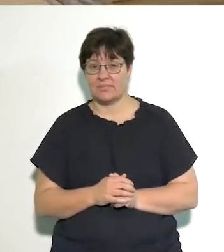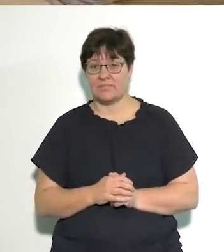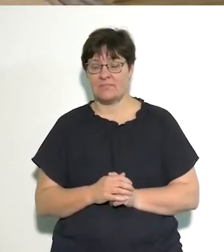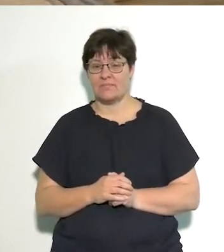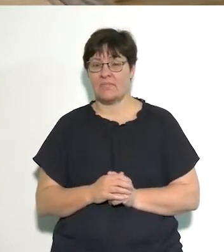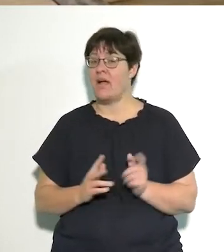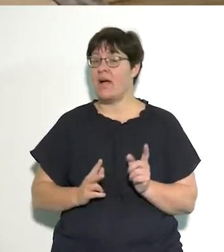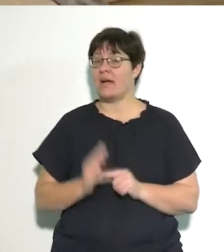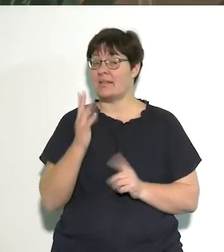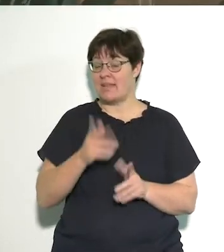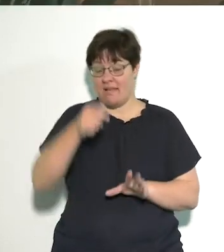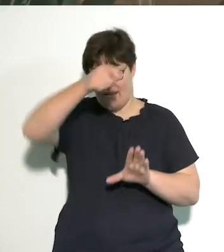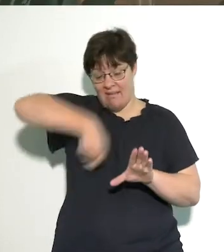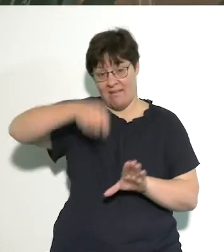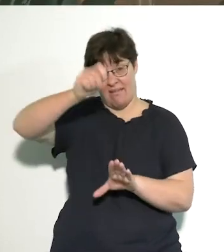You'll need a cutter.